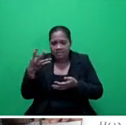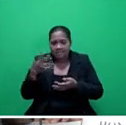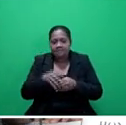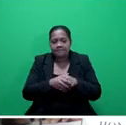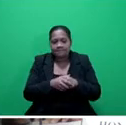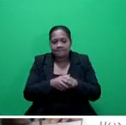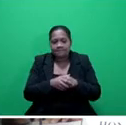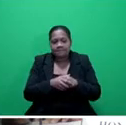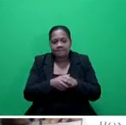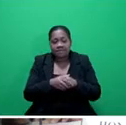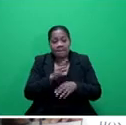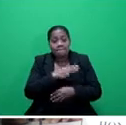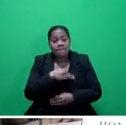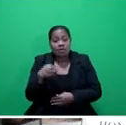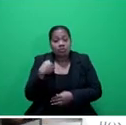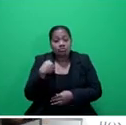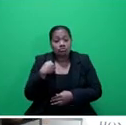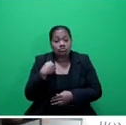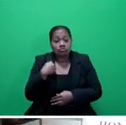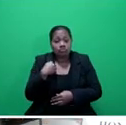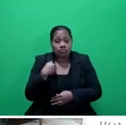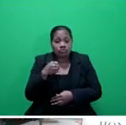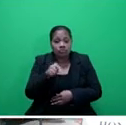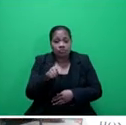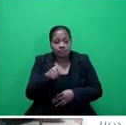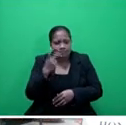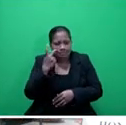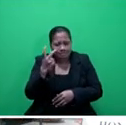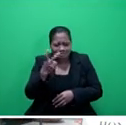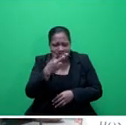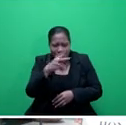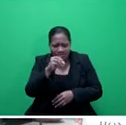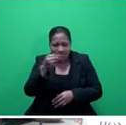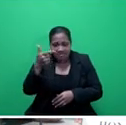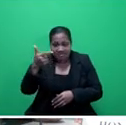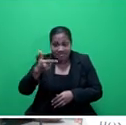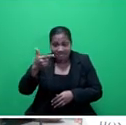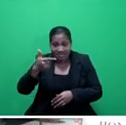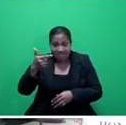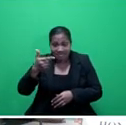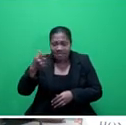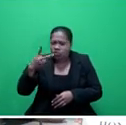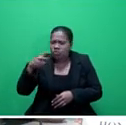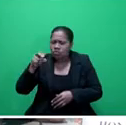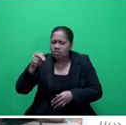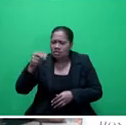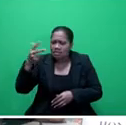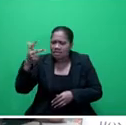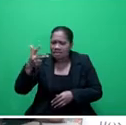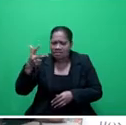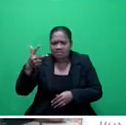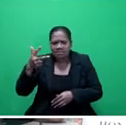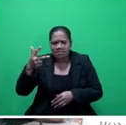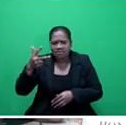the Ministry of Industry, Trade and Tourism 2017 and 2018 Annual Reports.